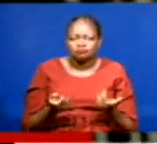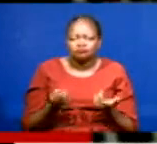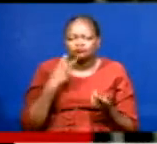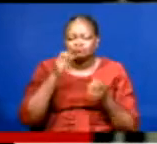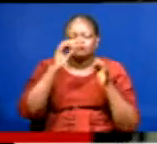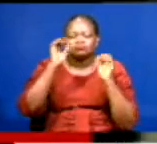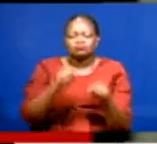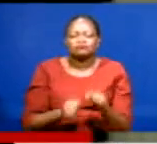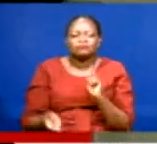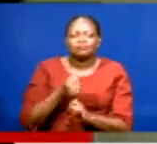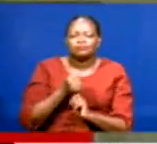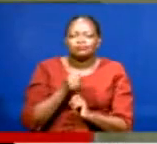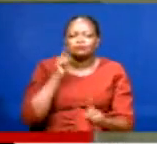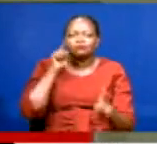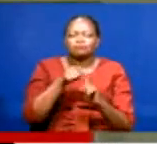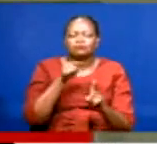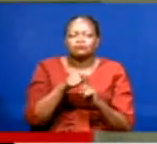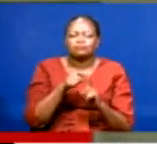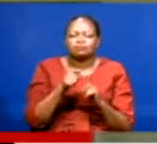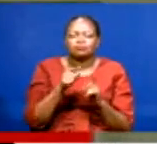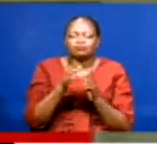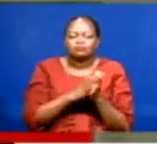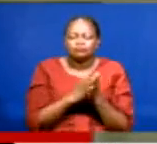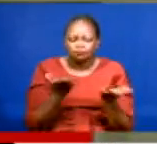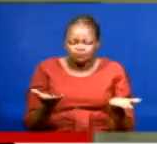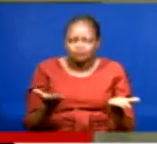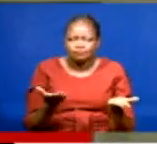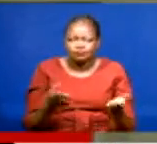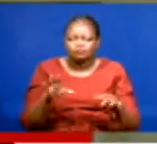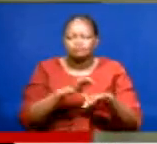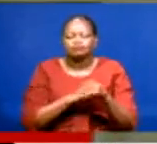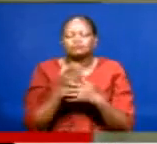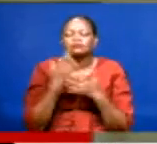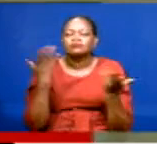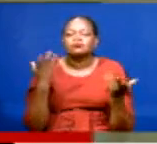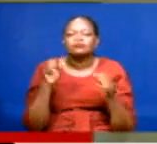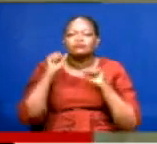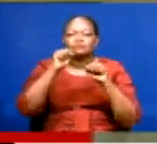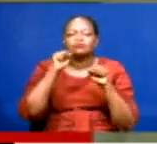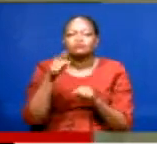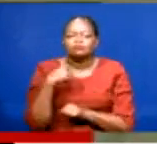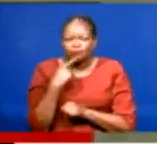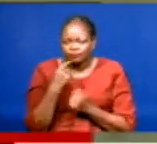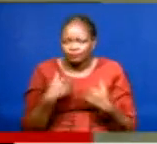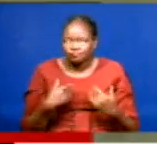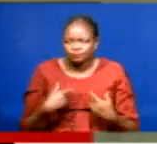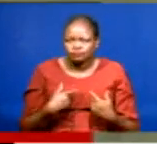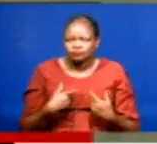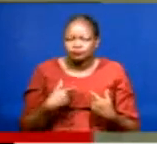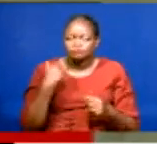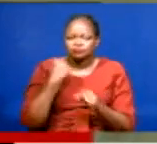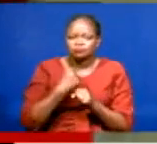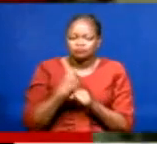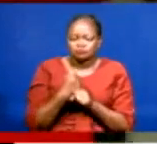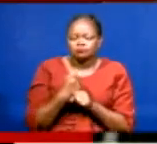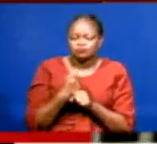can achieve their goals and ambitions by wearing their gloves. And one of the boxers who has actually put this particular association